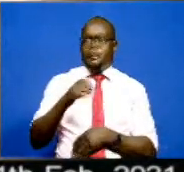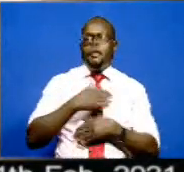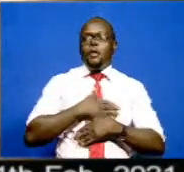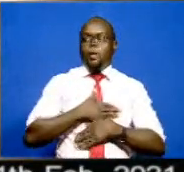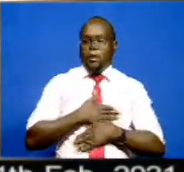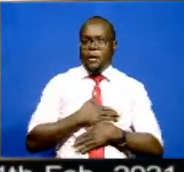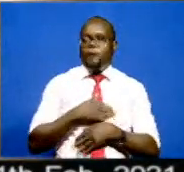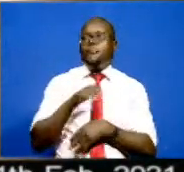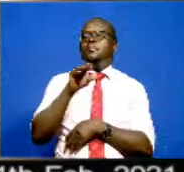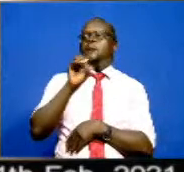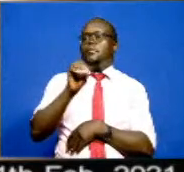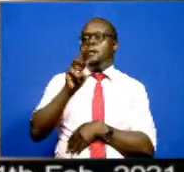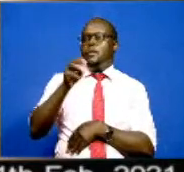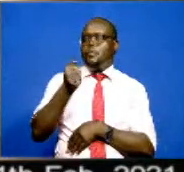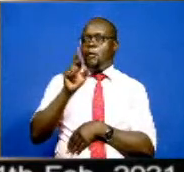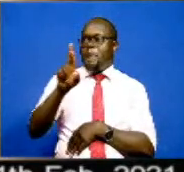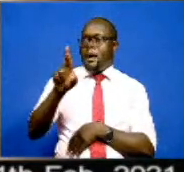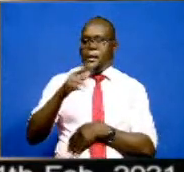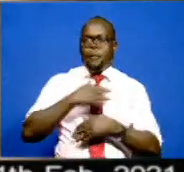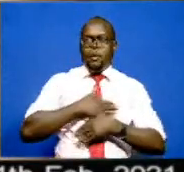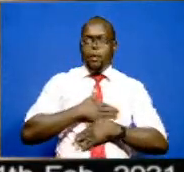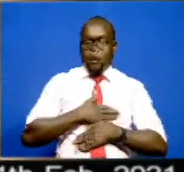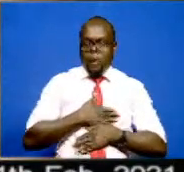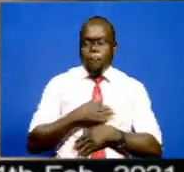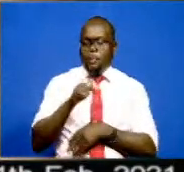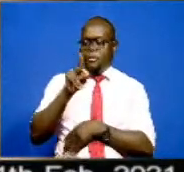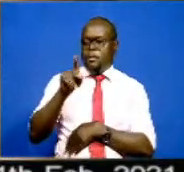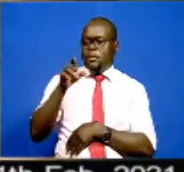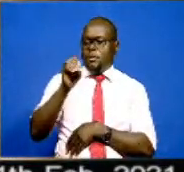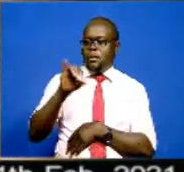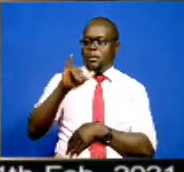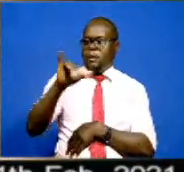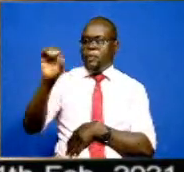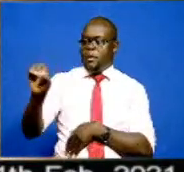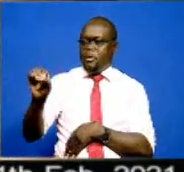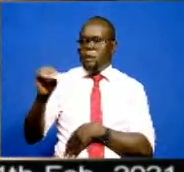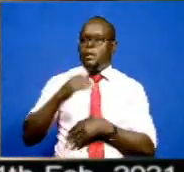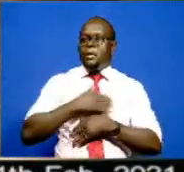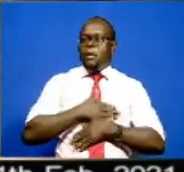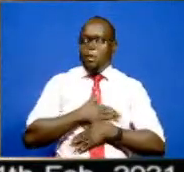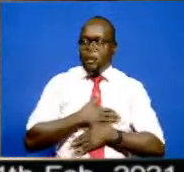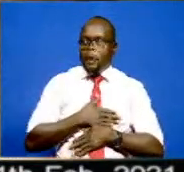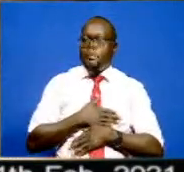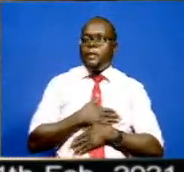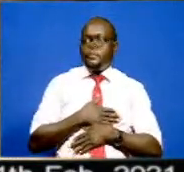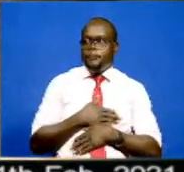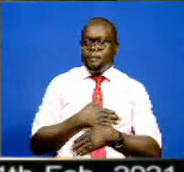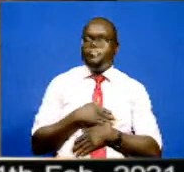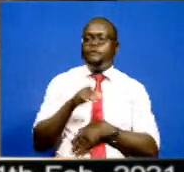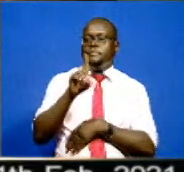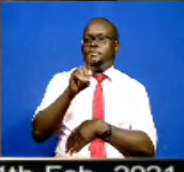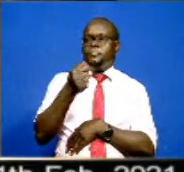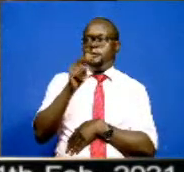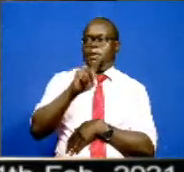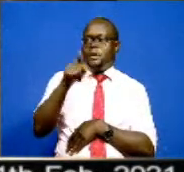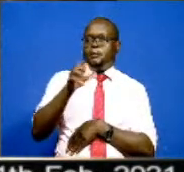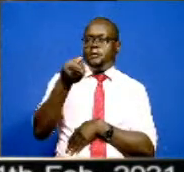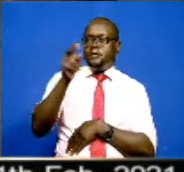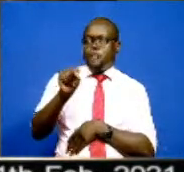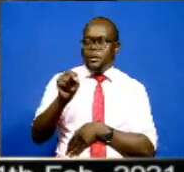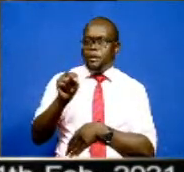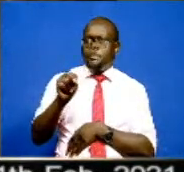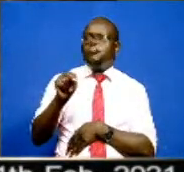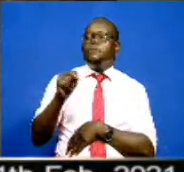Mwinyi Shimbwa MP, the Honorable James Onyango Koyo MP, the Honorable Danson Mwashako Mwakuoma MP, and